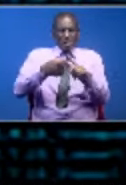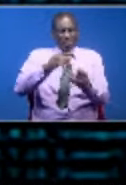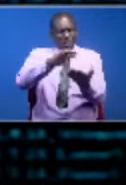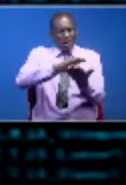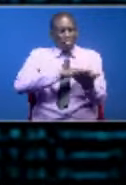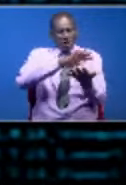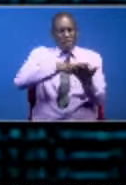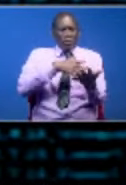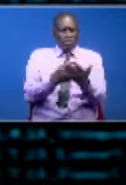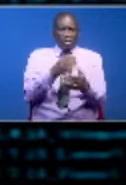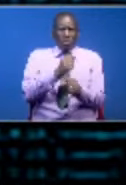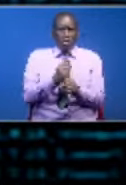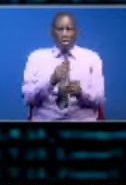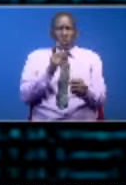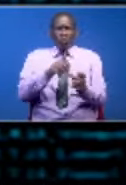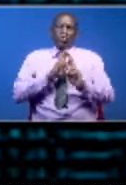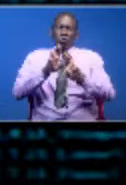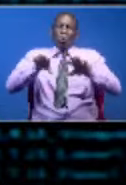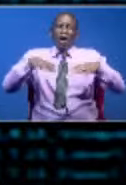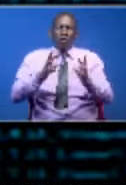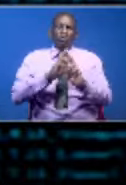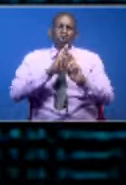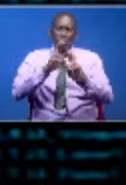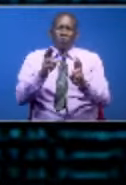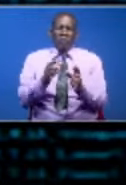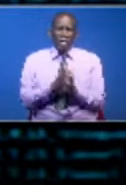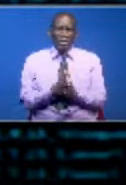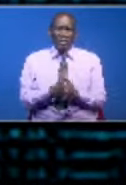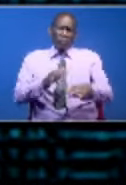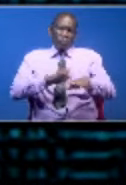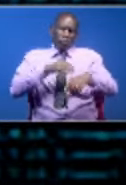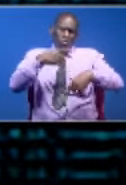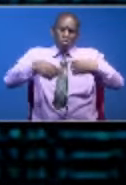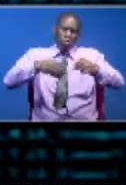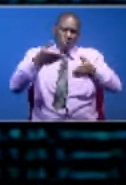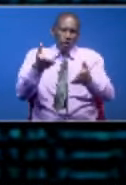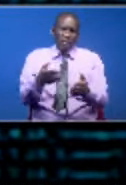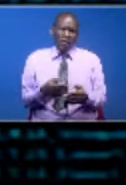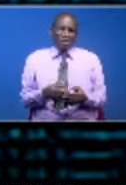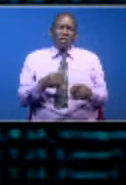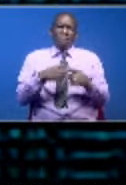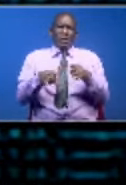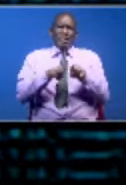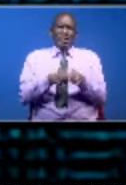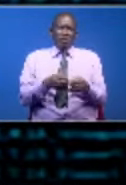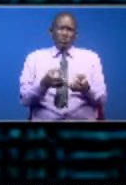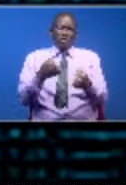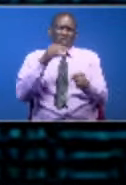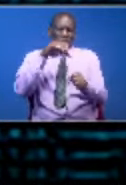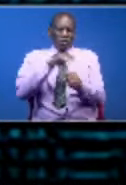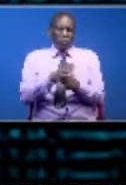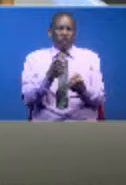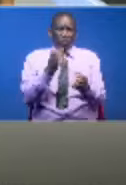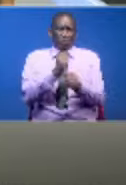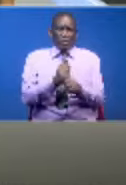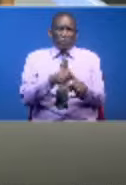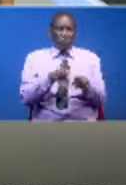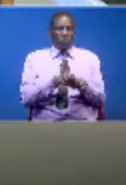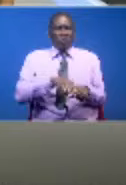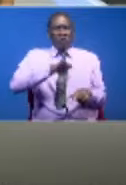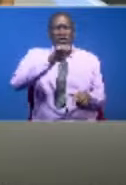framework and what to report, how to report. There's good progress there, but yes, there is still a little distance to travel. I see.